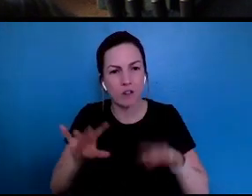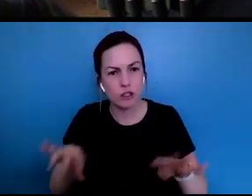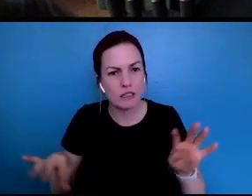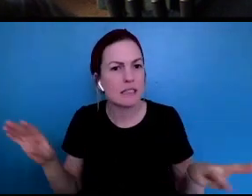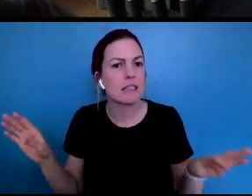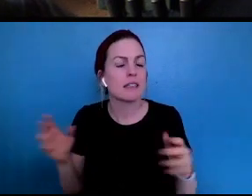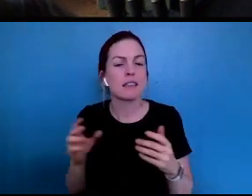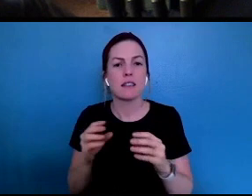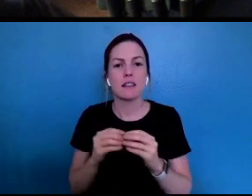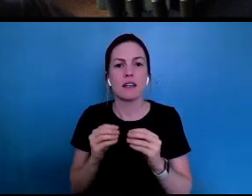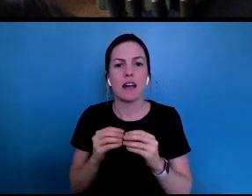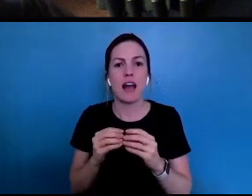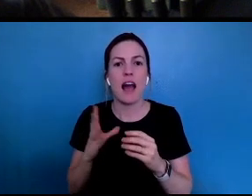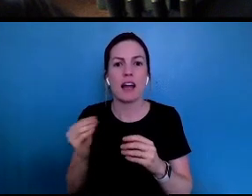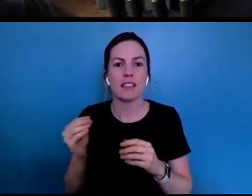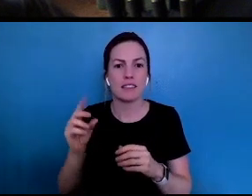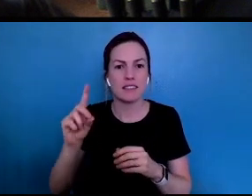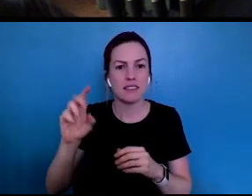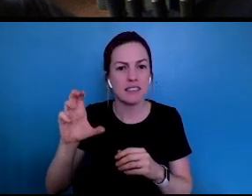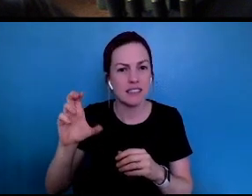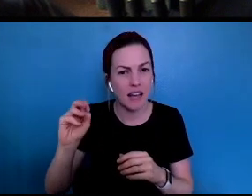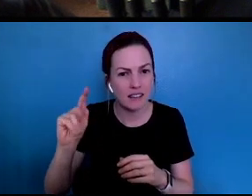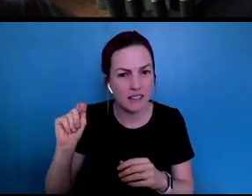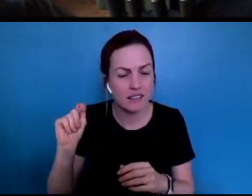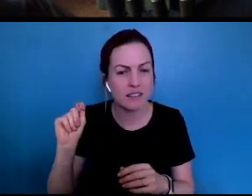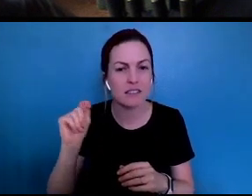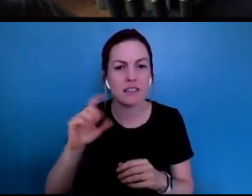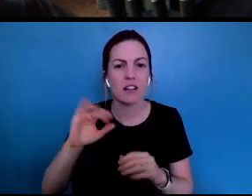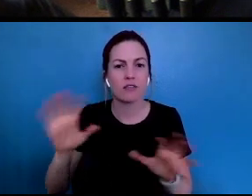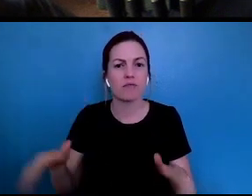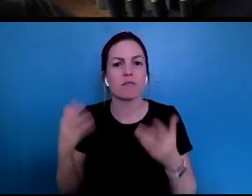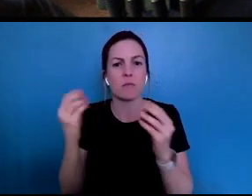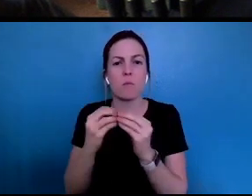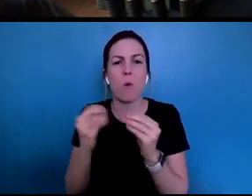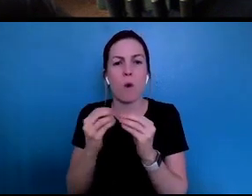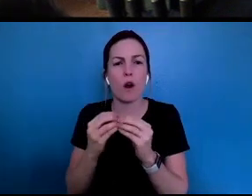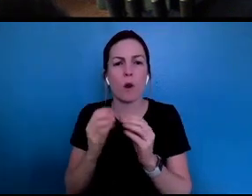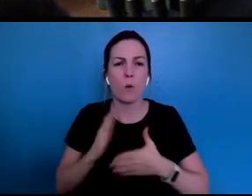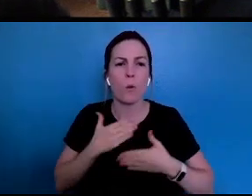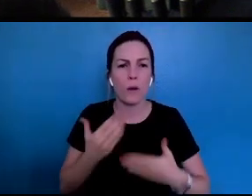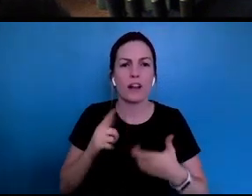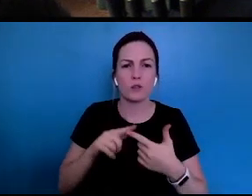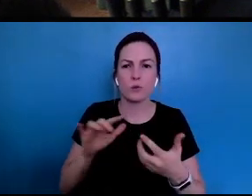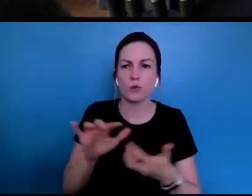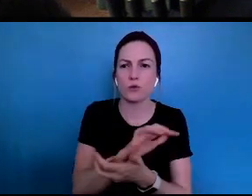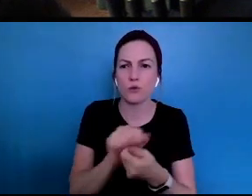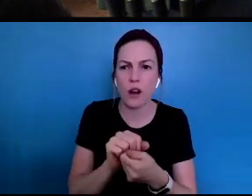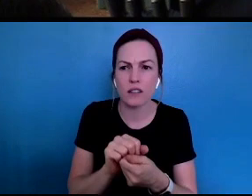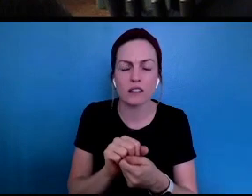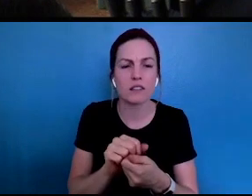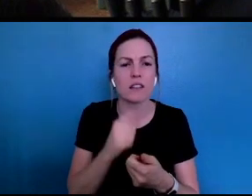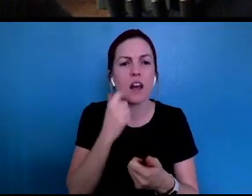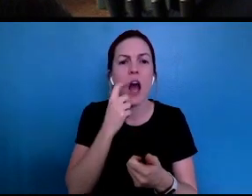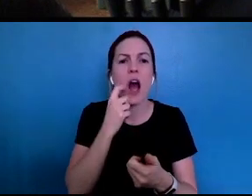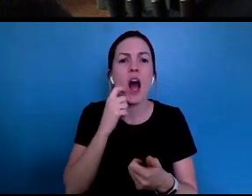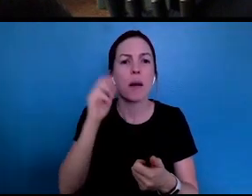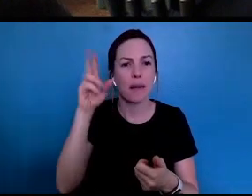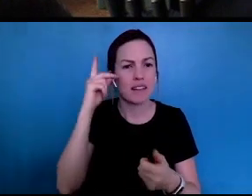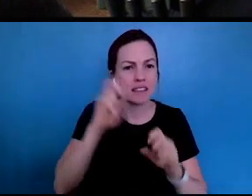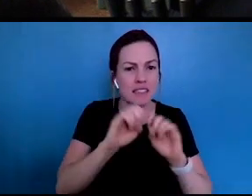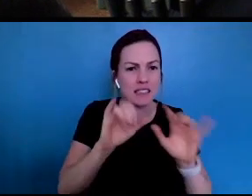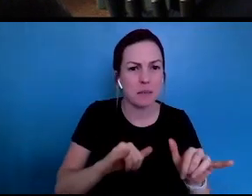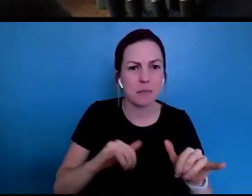even dissent, how to regenerate this will to destruct political systems and deconstruct